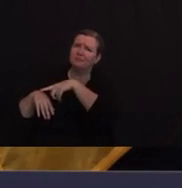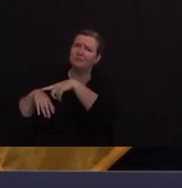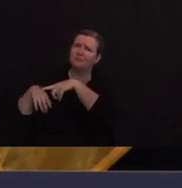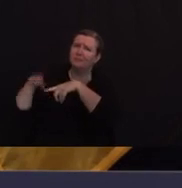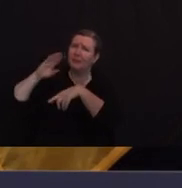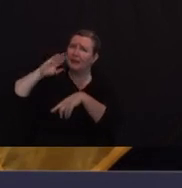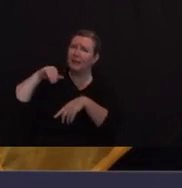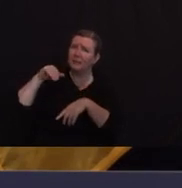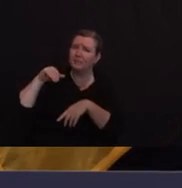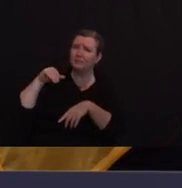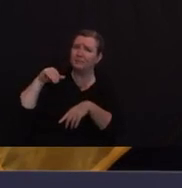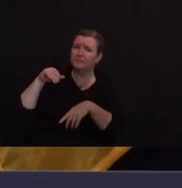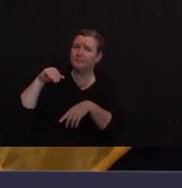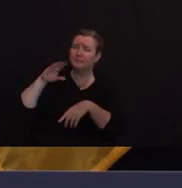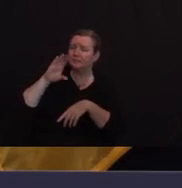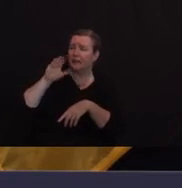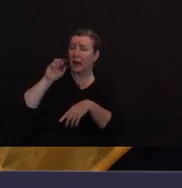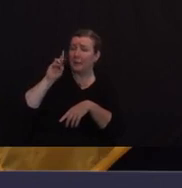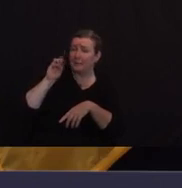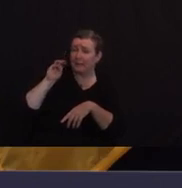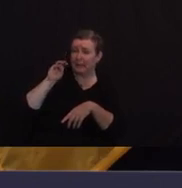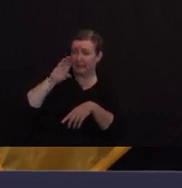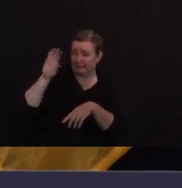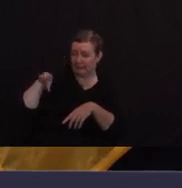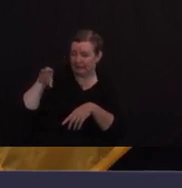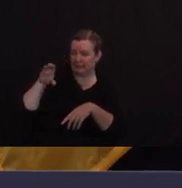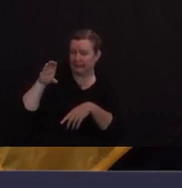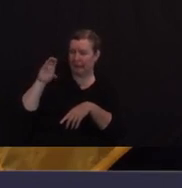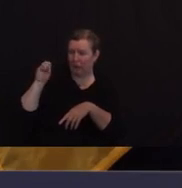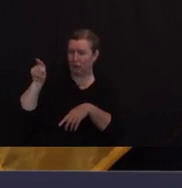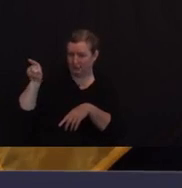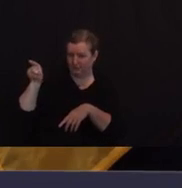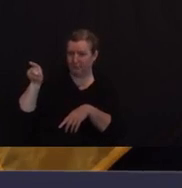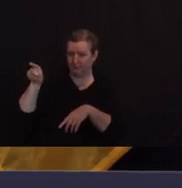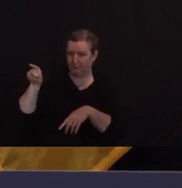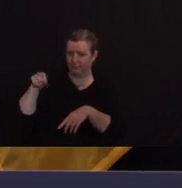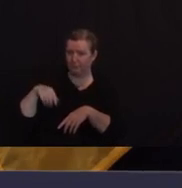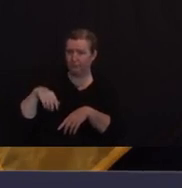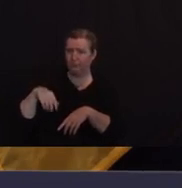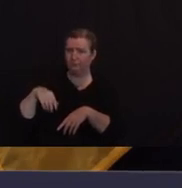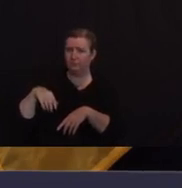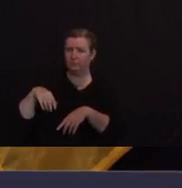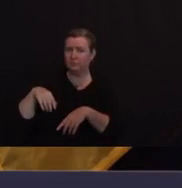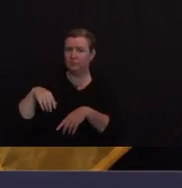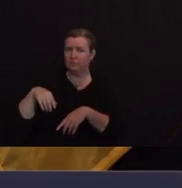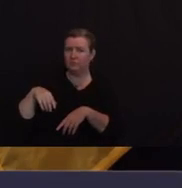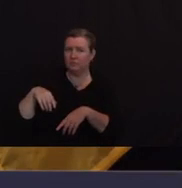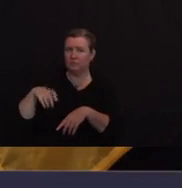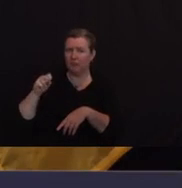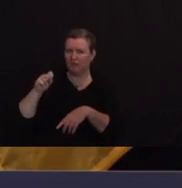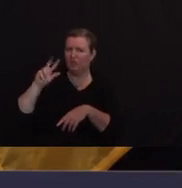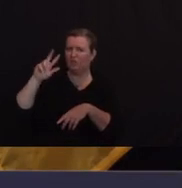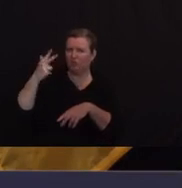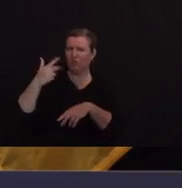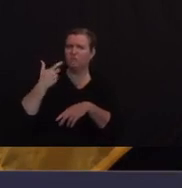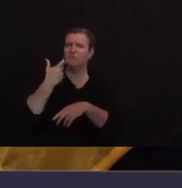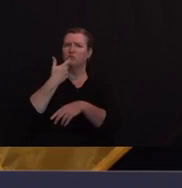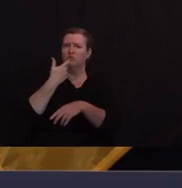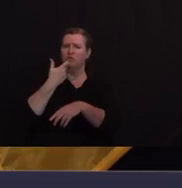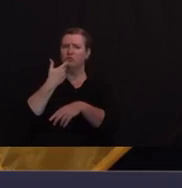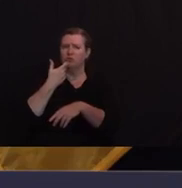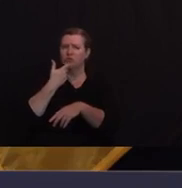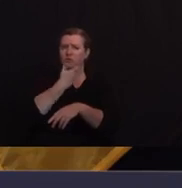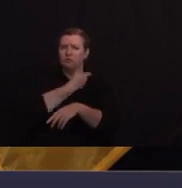been issuing additional third doses to immunocompromised groups, which I believe that